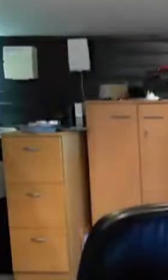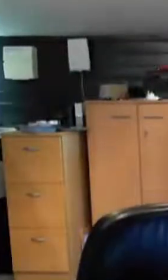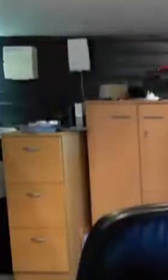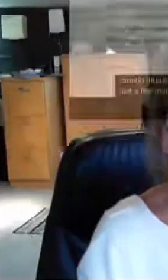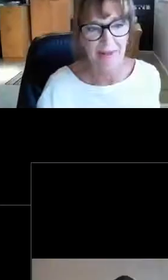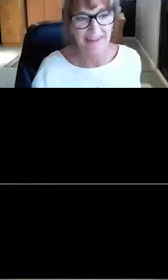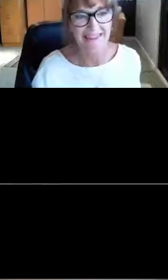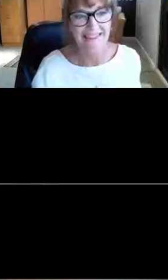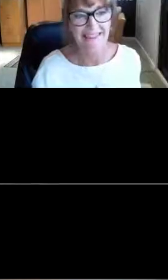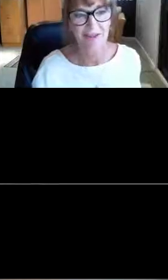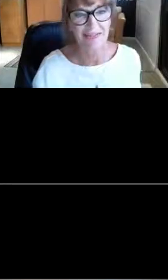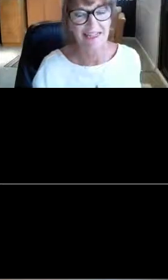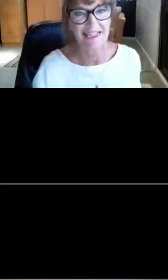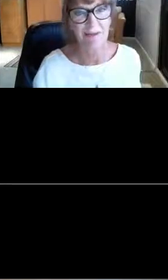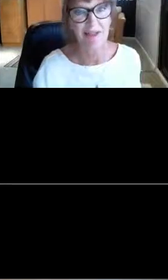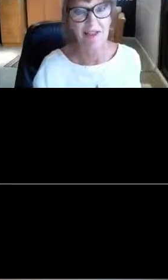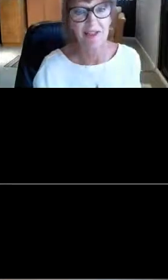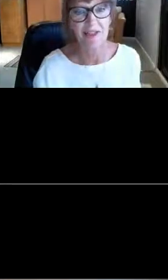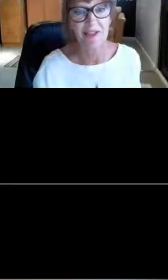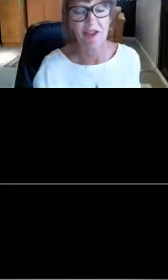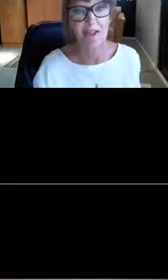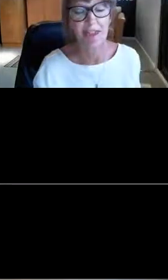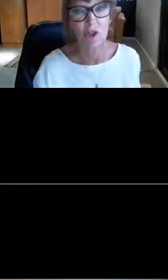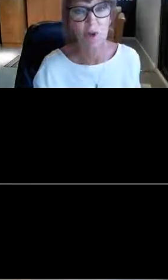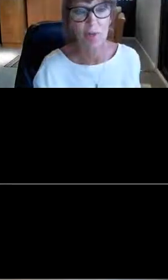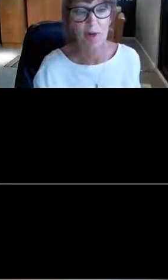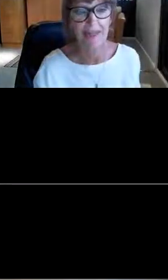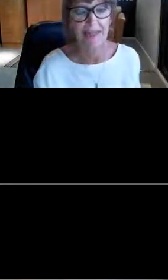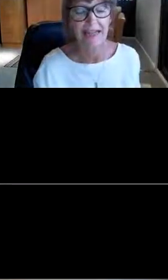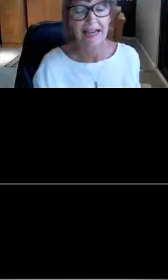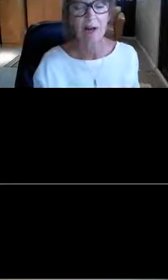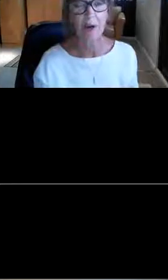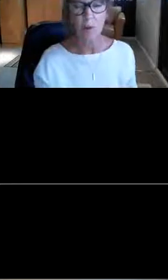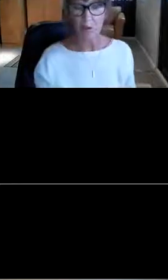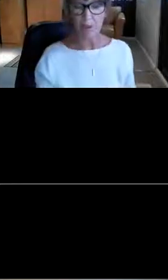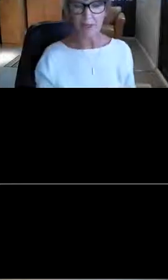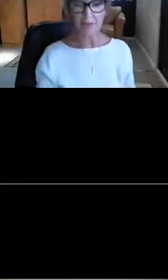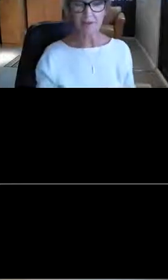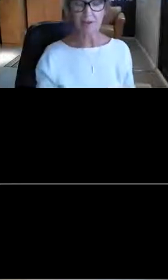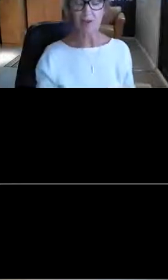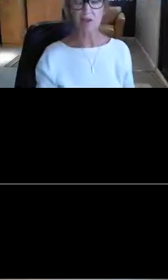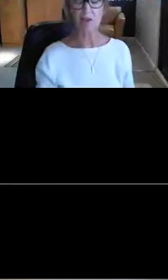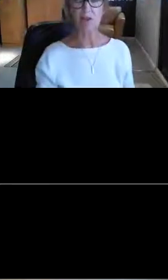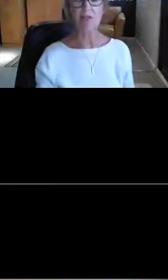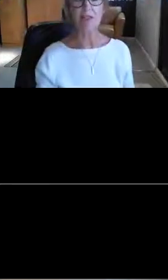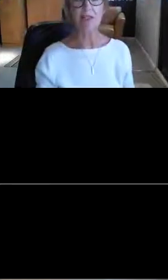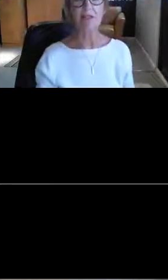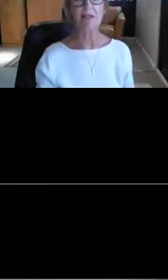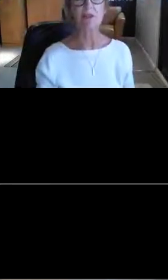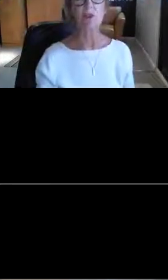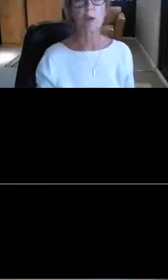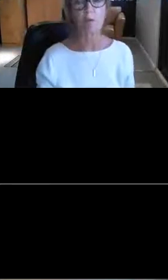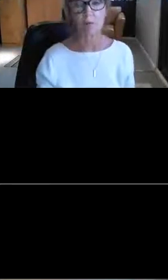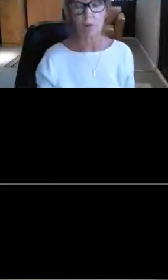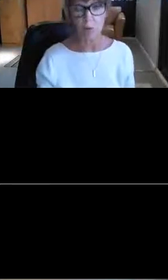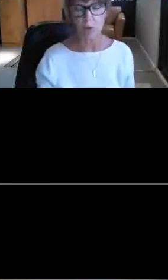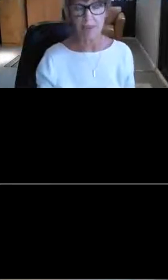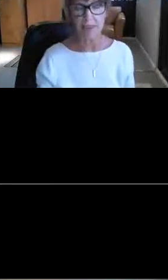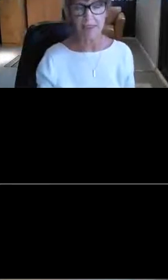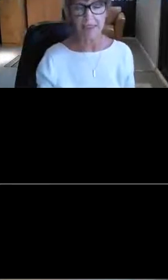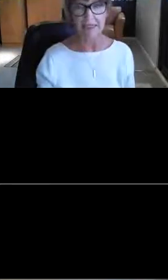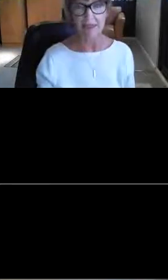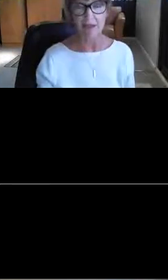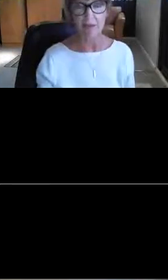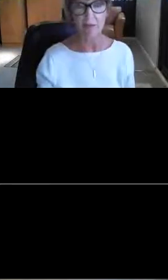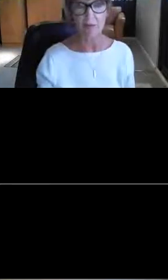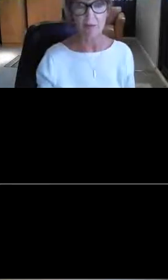Hello and welcome back. Thank you for staying with us during that short break. A quick reminder, the consultation runs until the 12th of